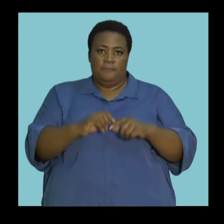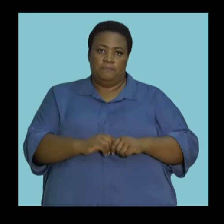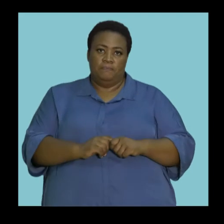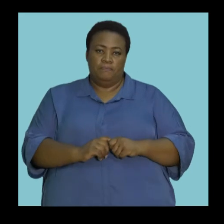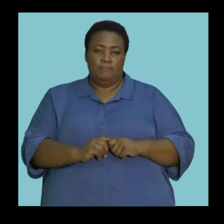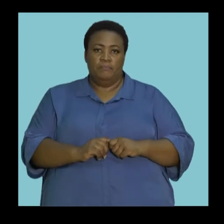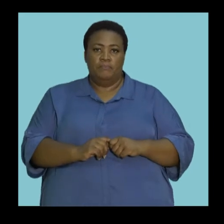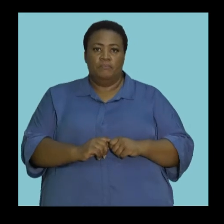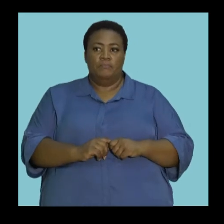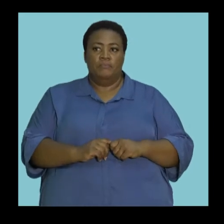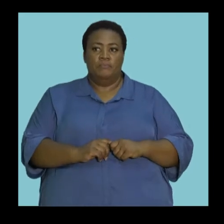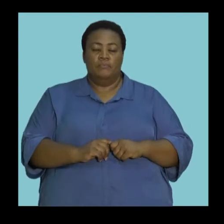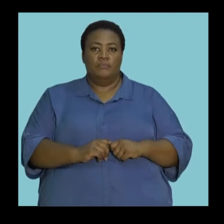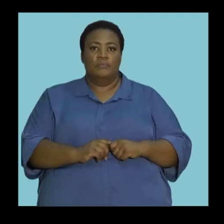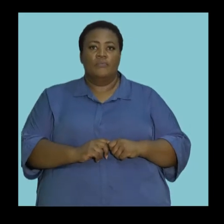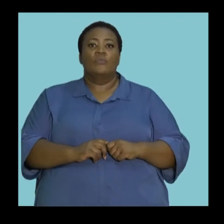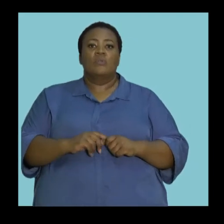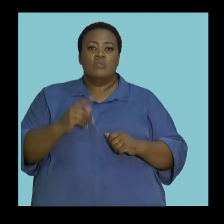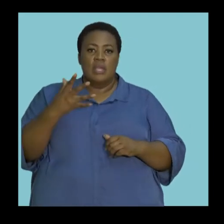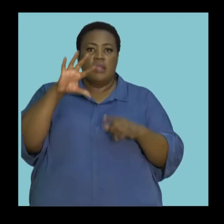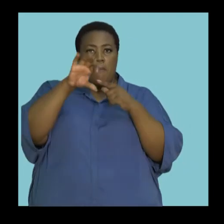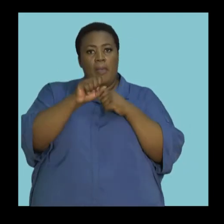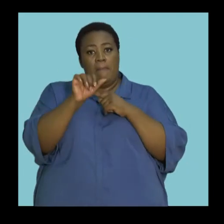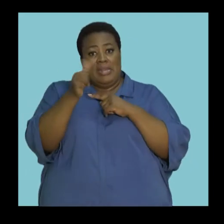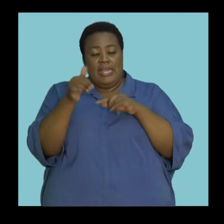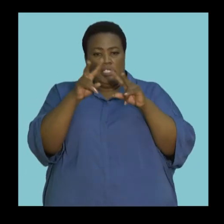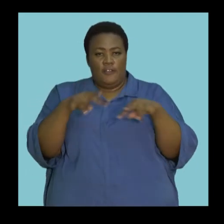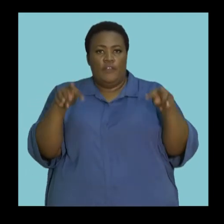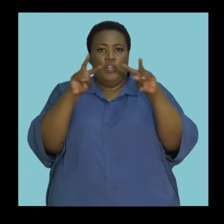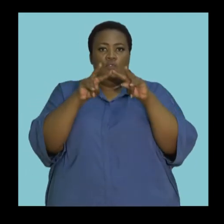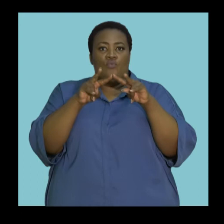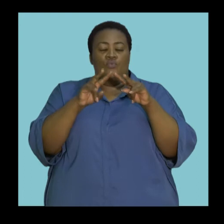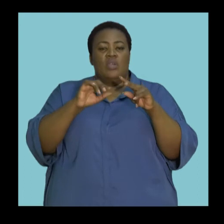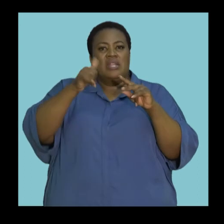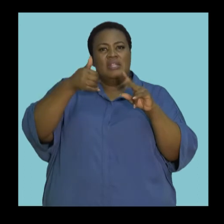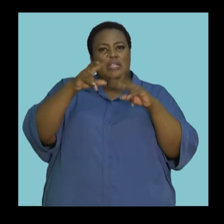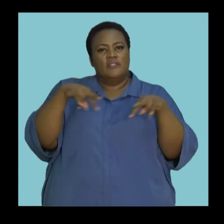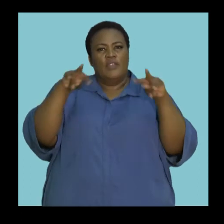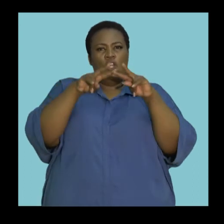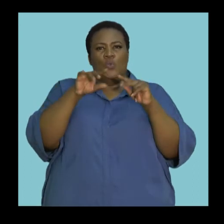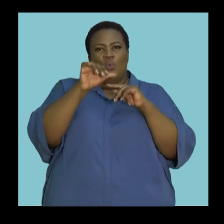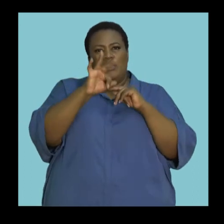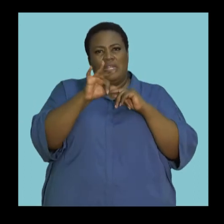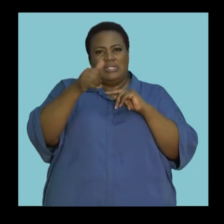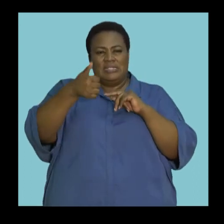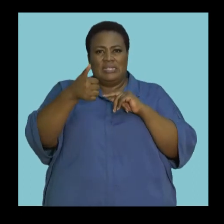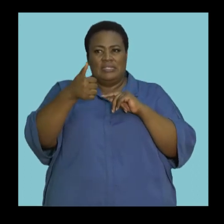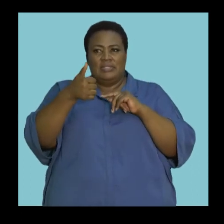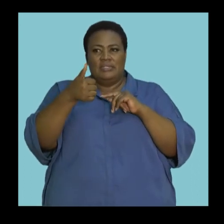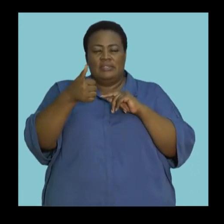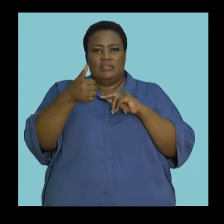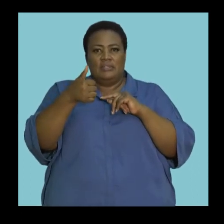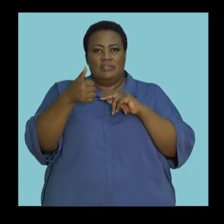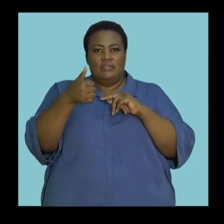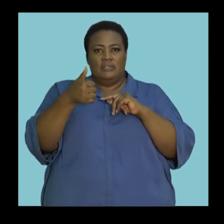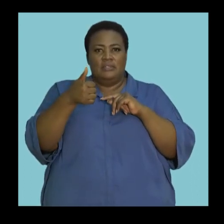there. You would then find the next value, and the next value was 36 if I'm not mistaken, and you would place your protractor